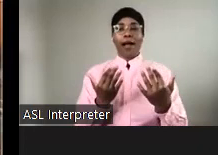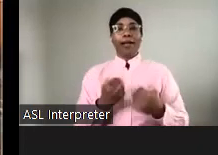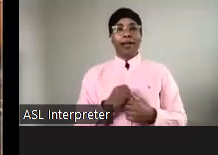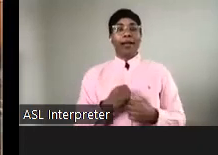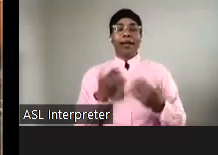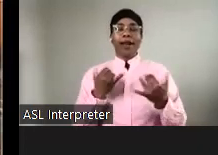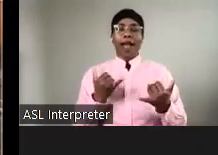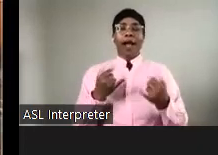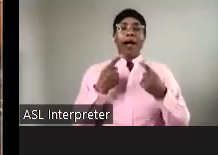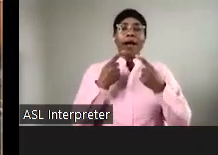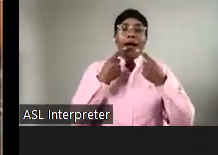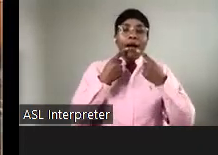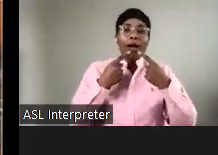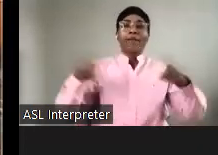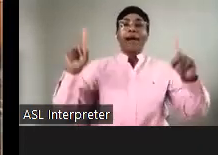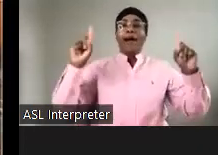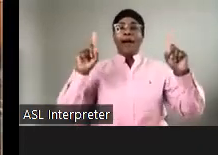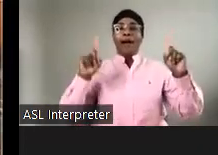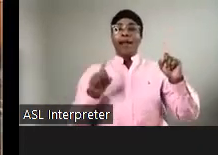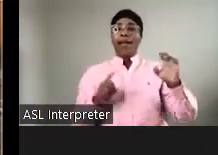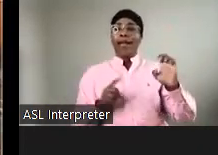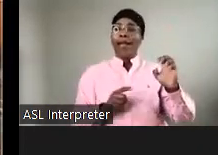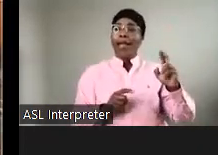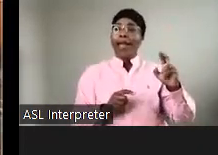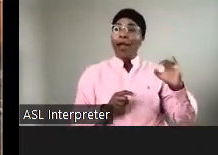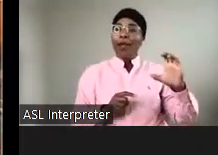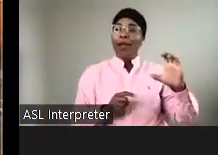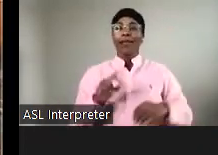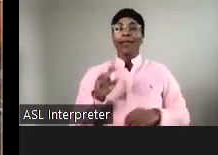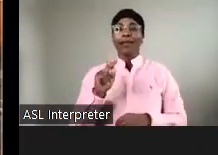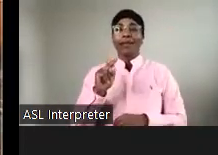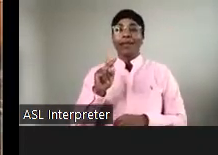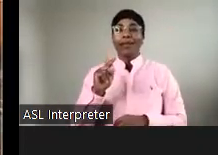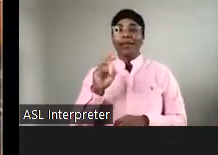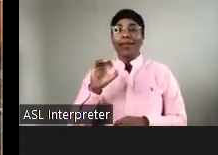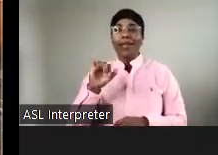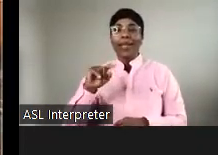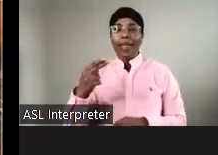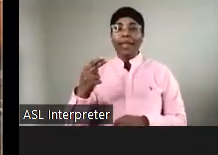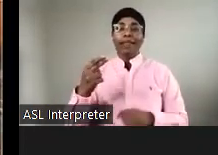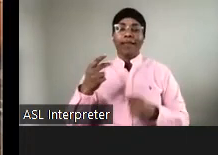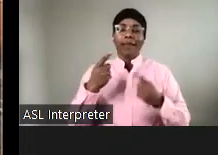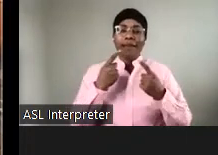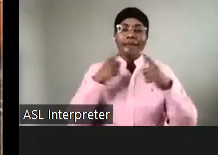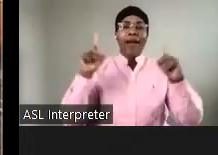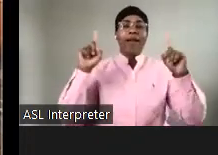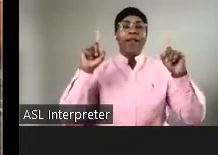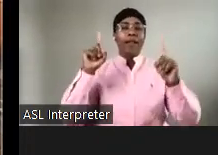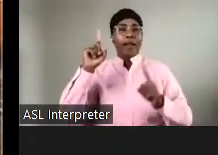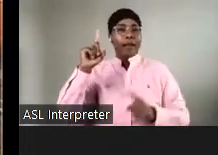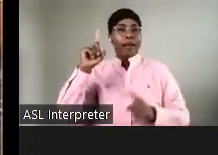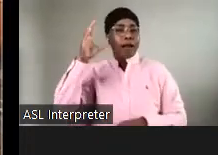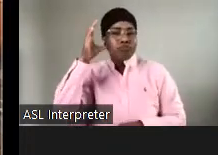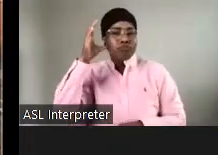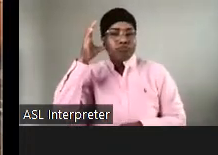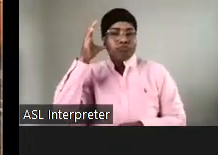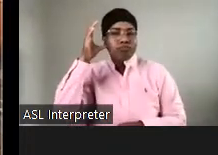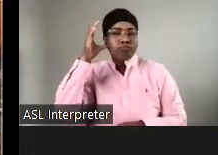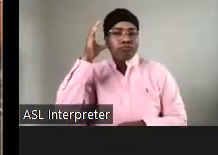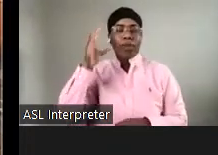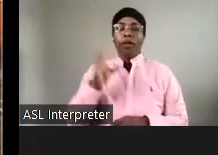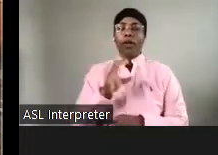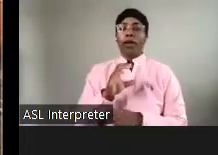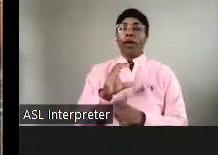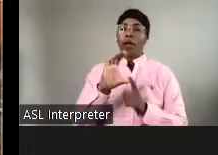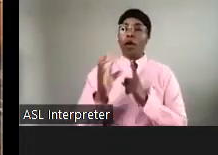Keith give this joint presentation on climate adaptation strategies for culturally significant wildlife. I've had the pleasure